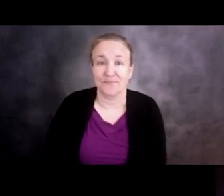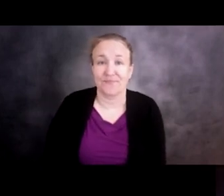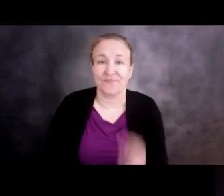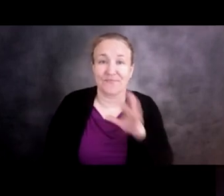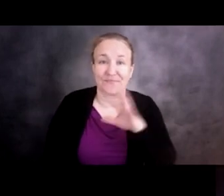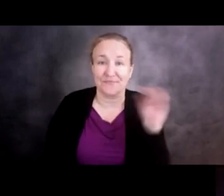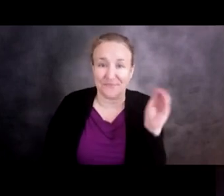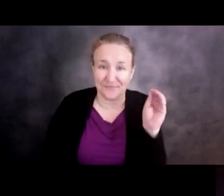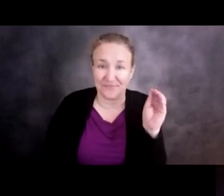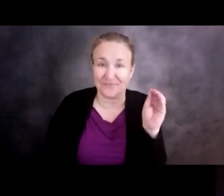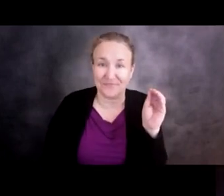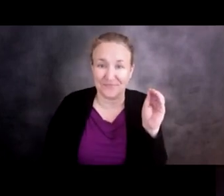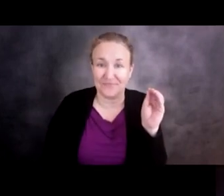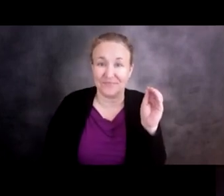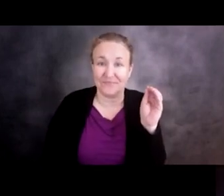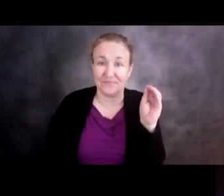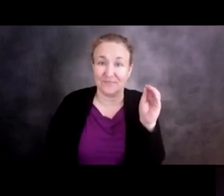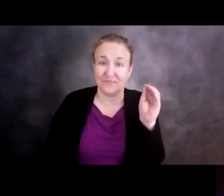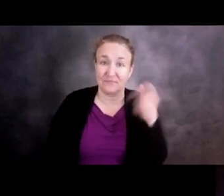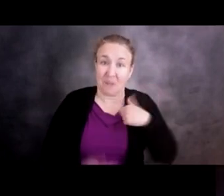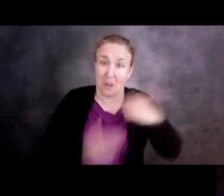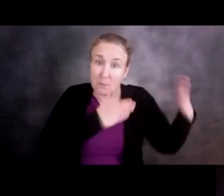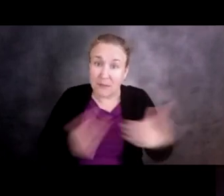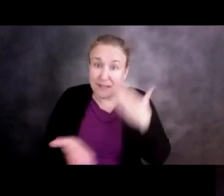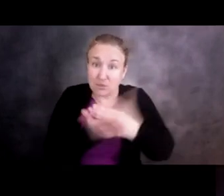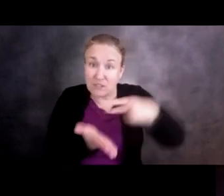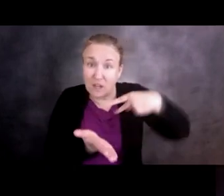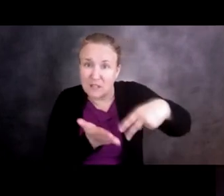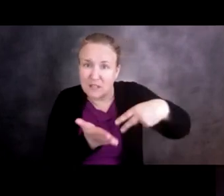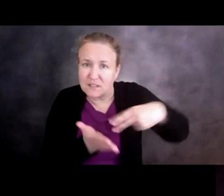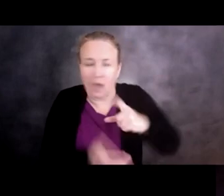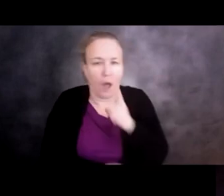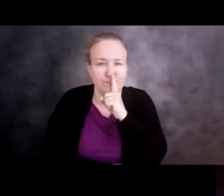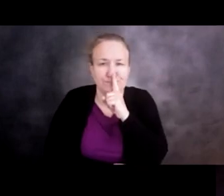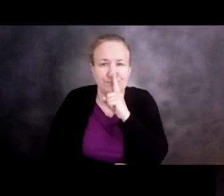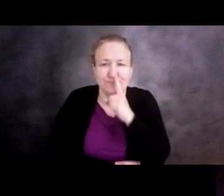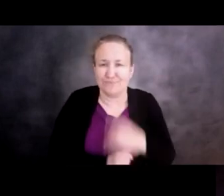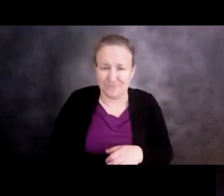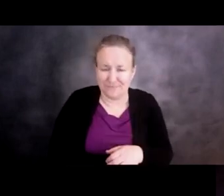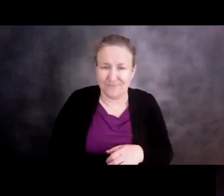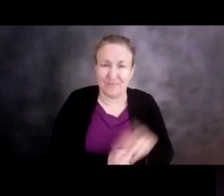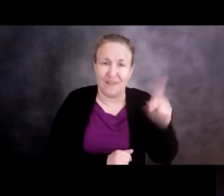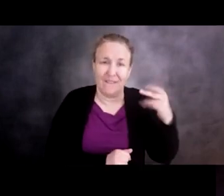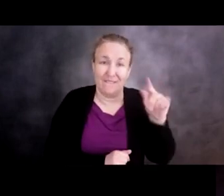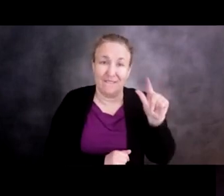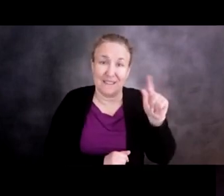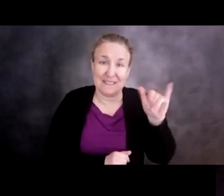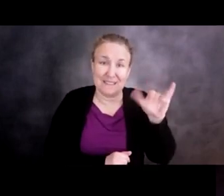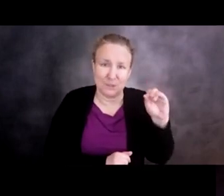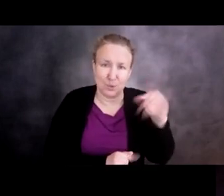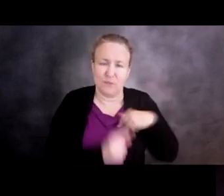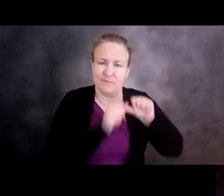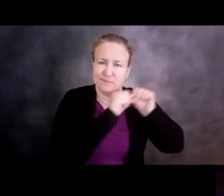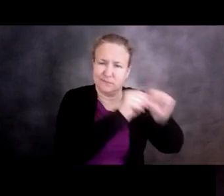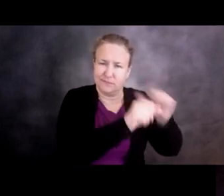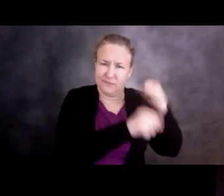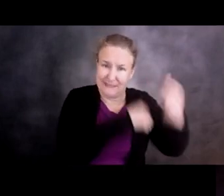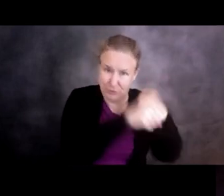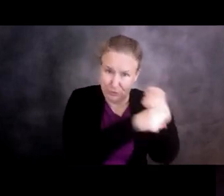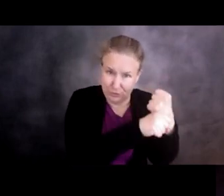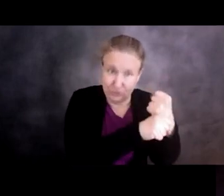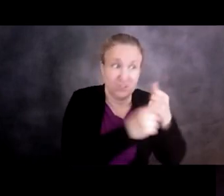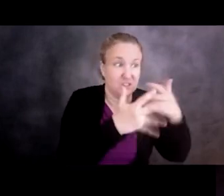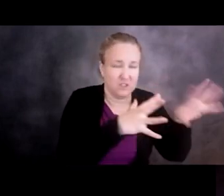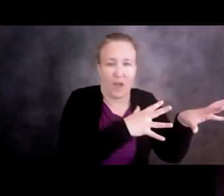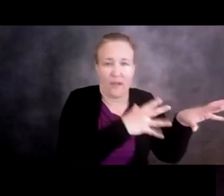And I didn't plan to stop dancing. I danced with Philadanco for 10 years, and then I left